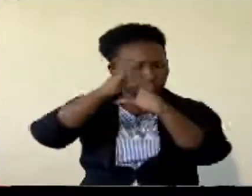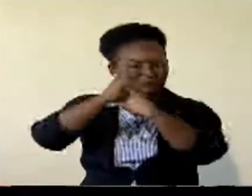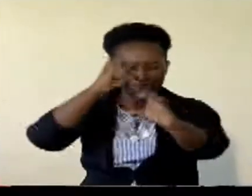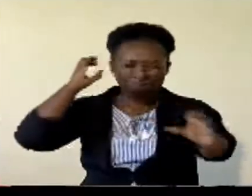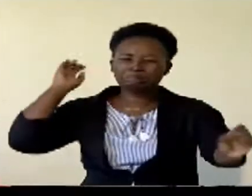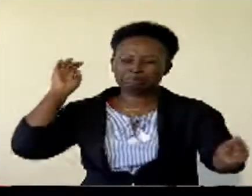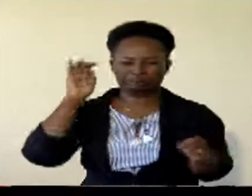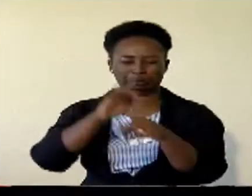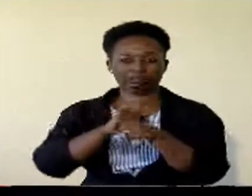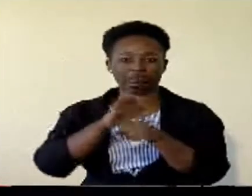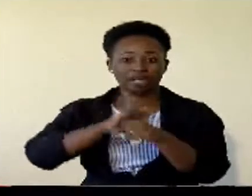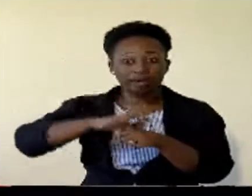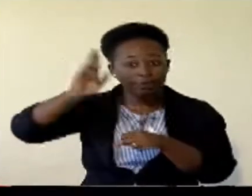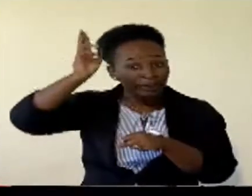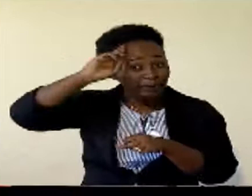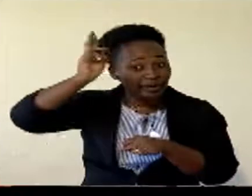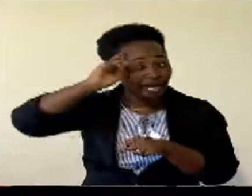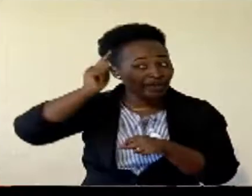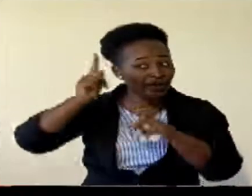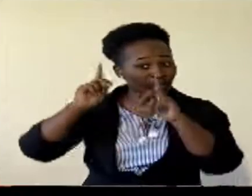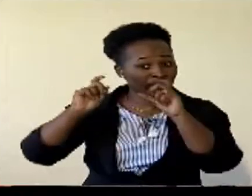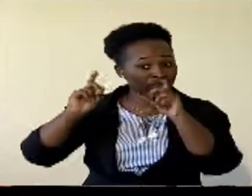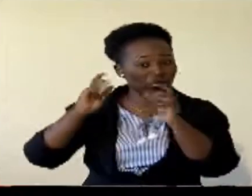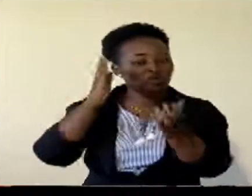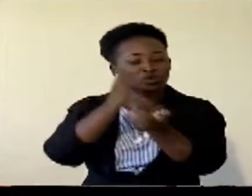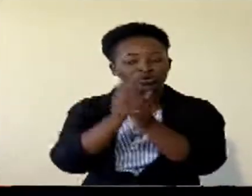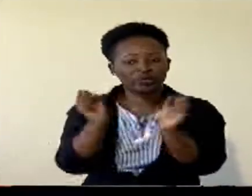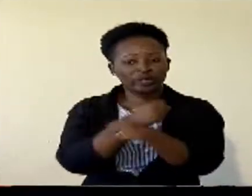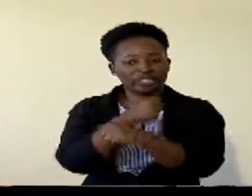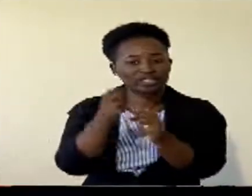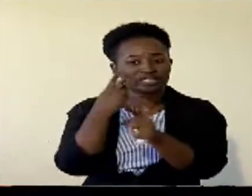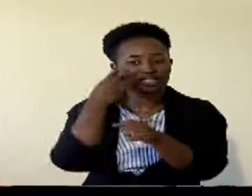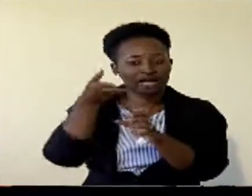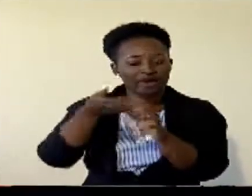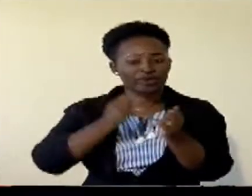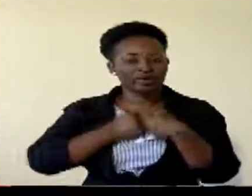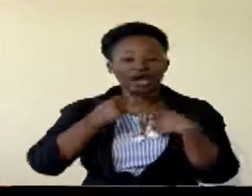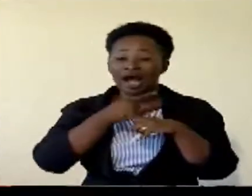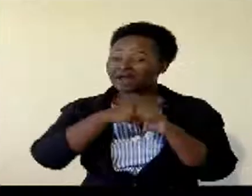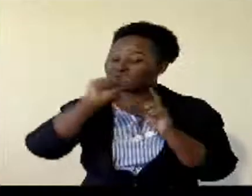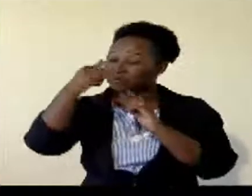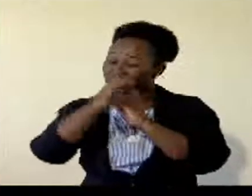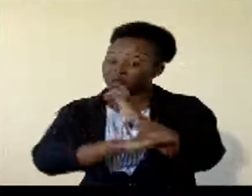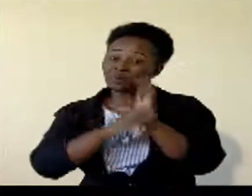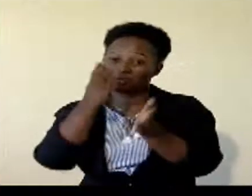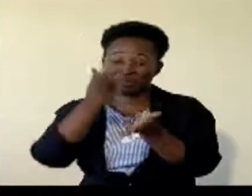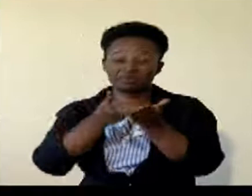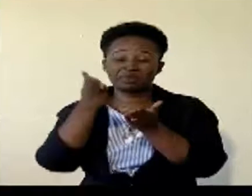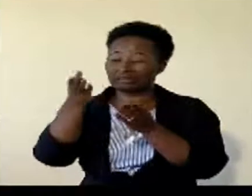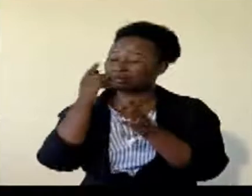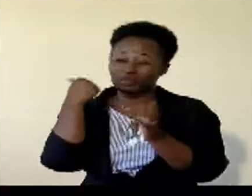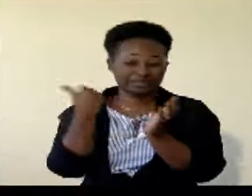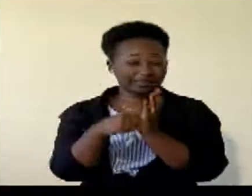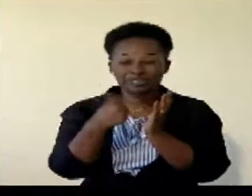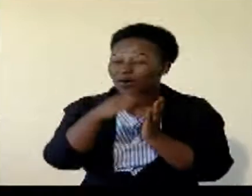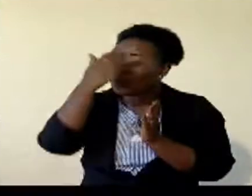on top of the bus. Can you imagine that? Of course, you can't see that here in Rwanda, but maybe in some other places it is there. That is dangerous.